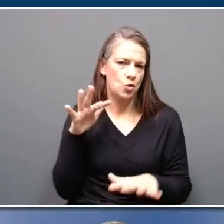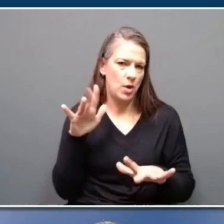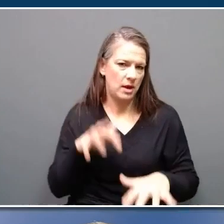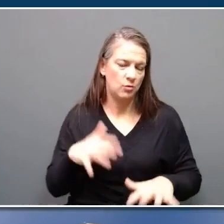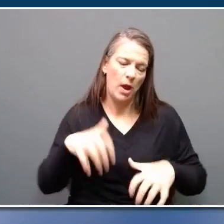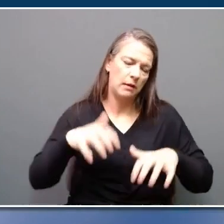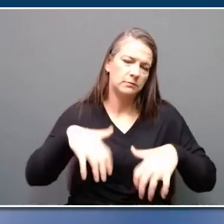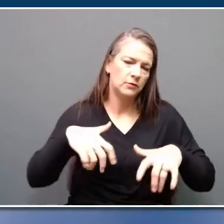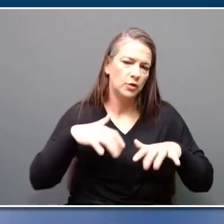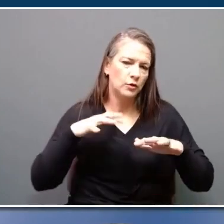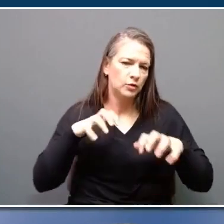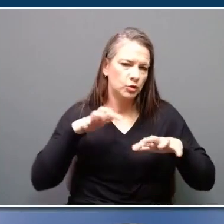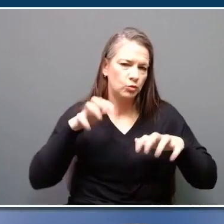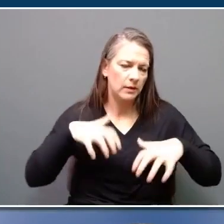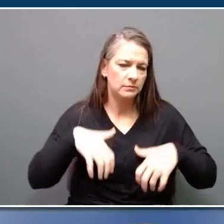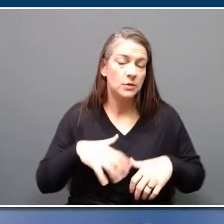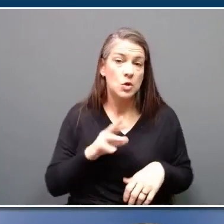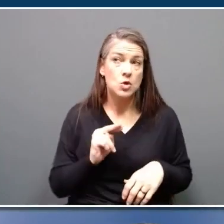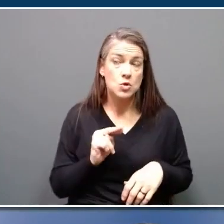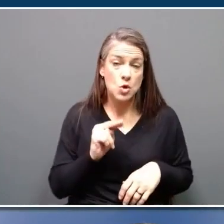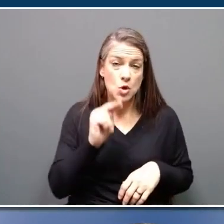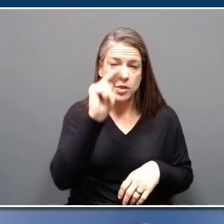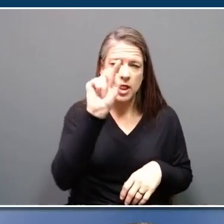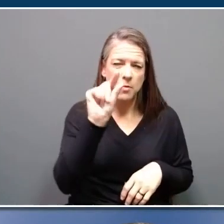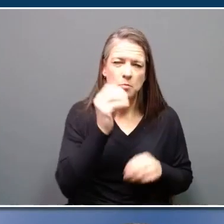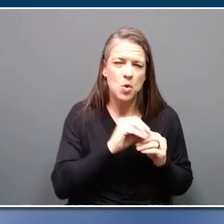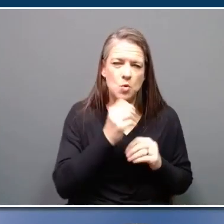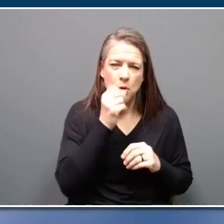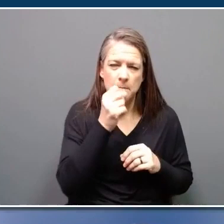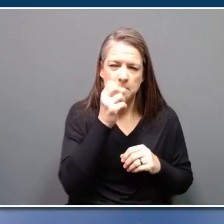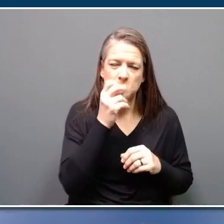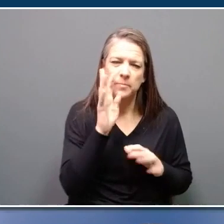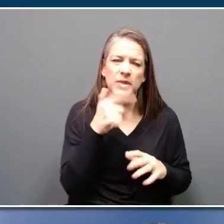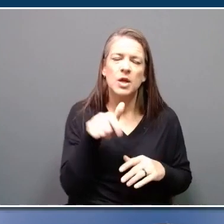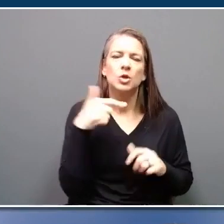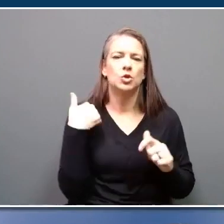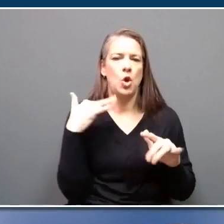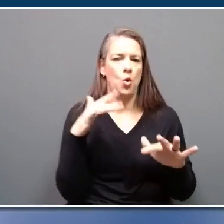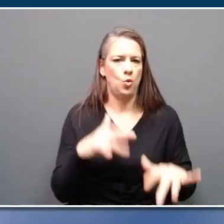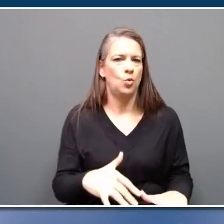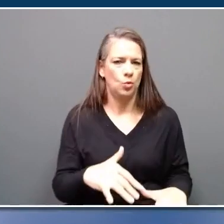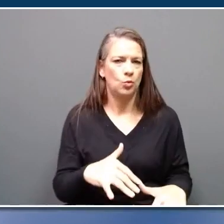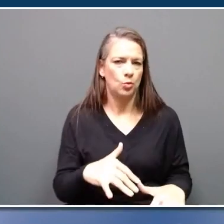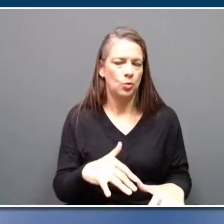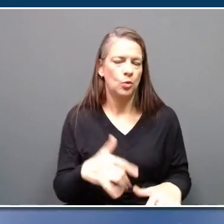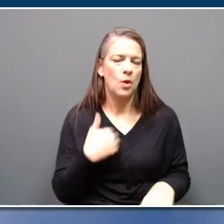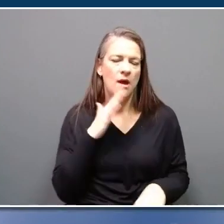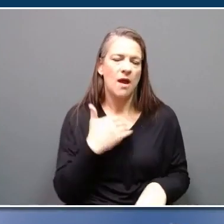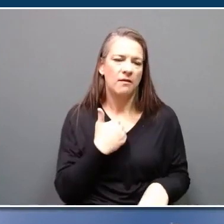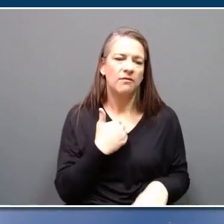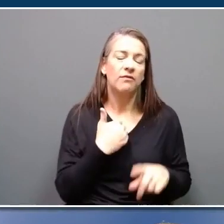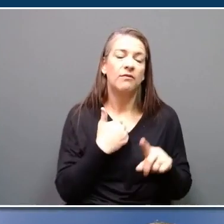north, because it's going to be just a little bit warmer, what we're seeing is likely snow. So we're going to have one round